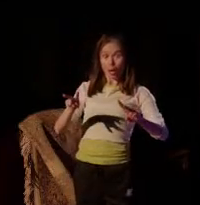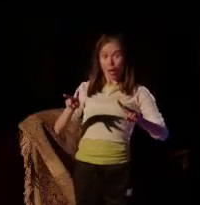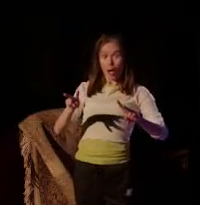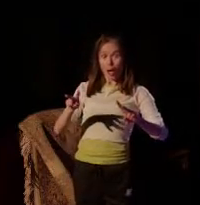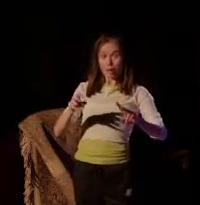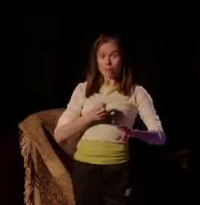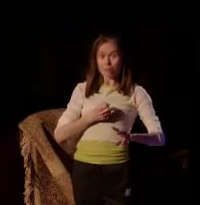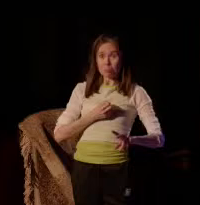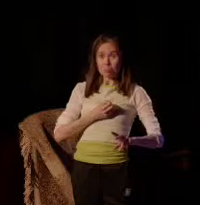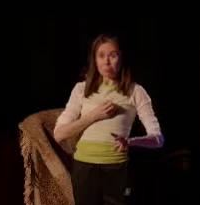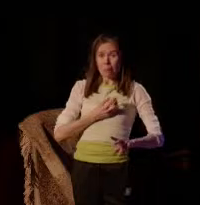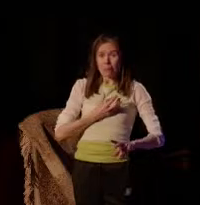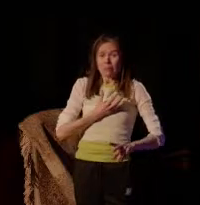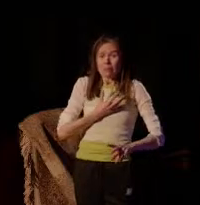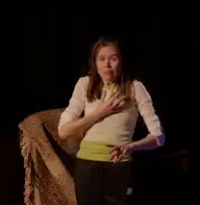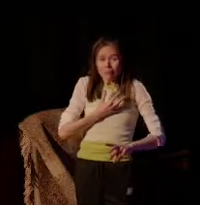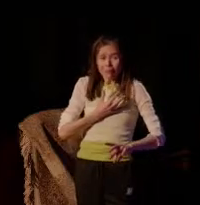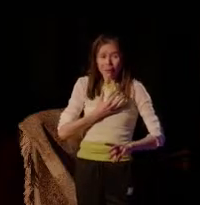weep blood too.